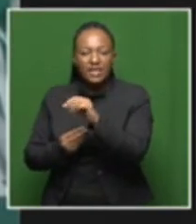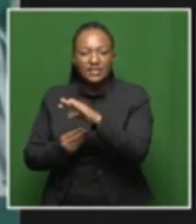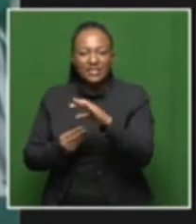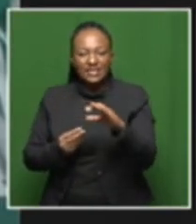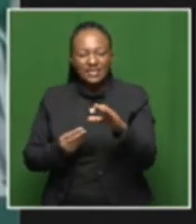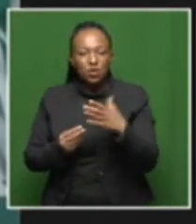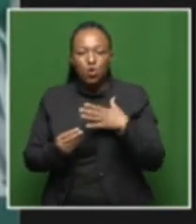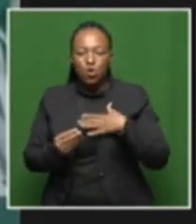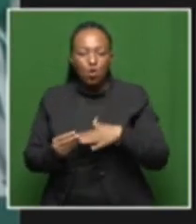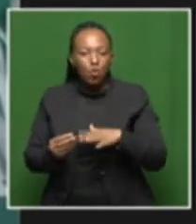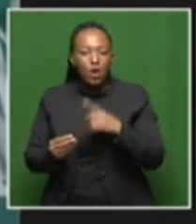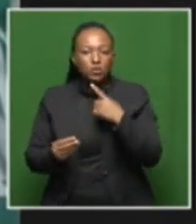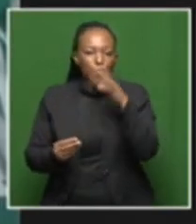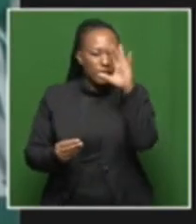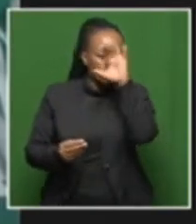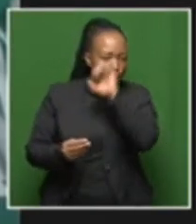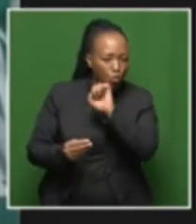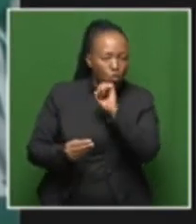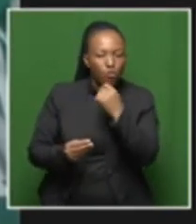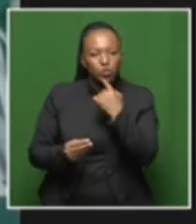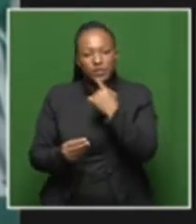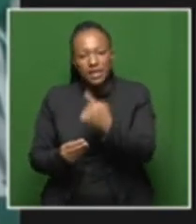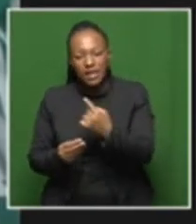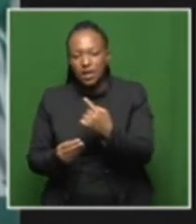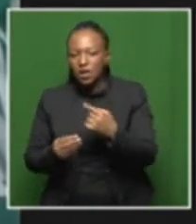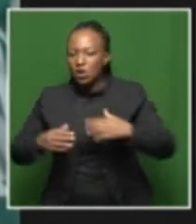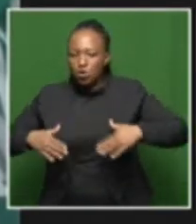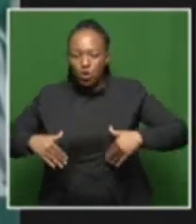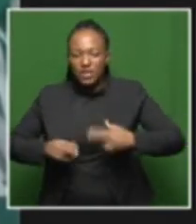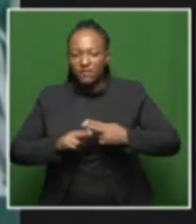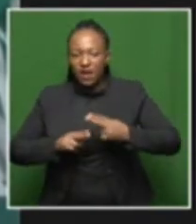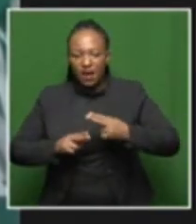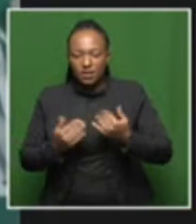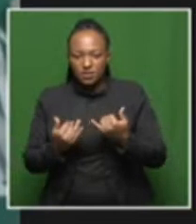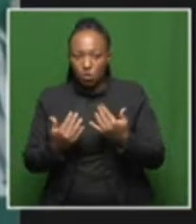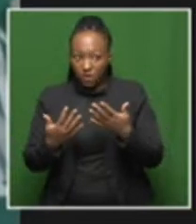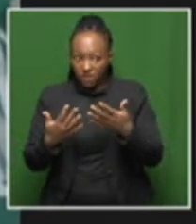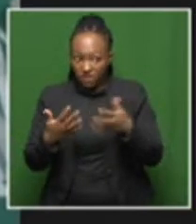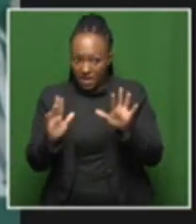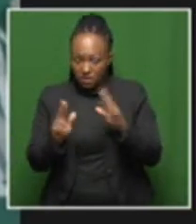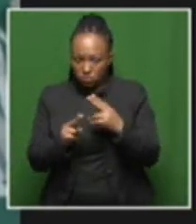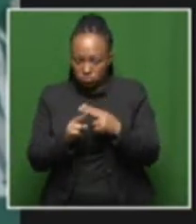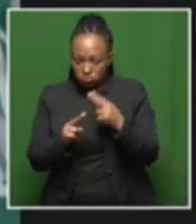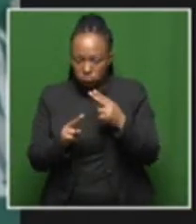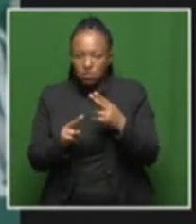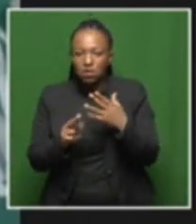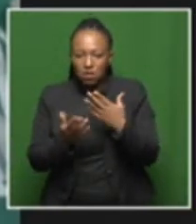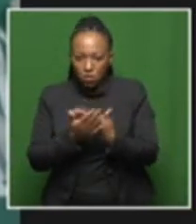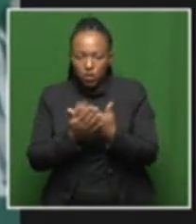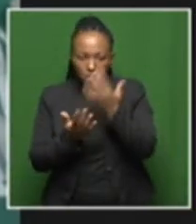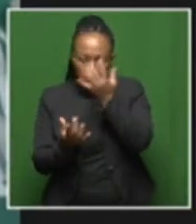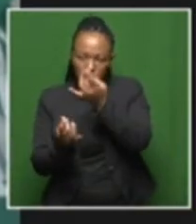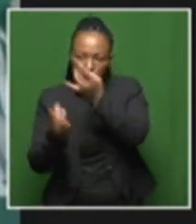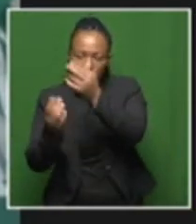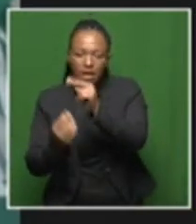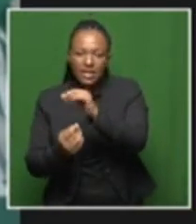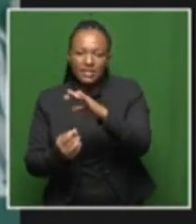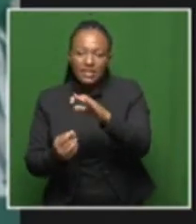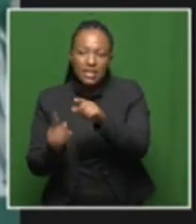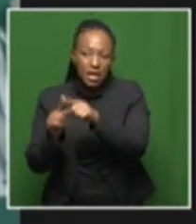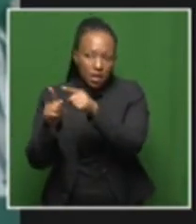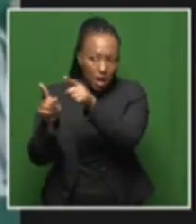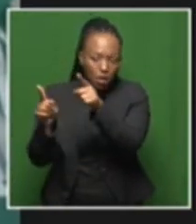be preemptive. We've not had that process to finalize. Once we are done, we will be able to, and NCCC will pronounce on